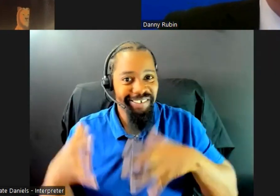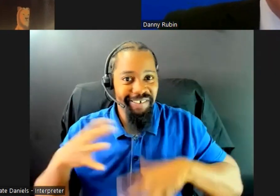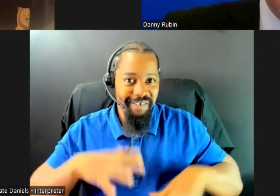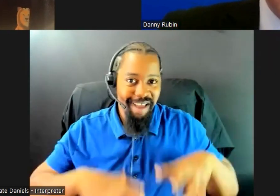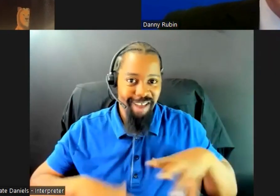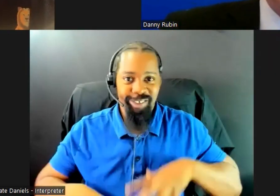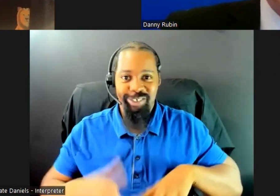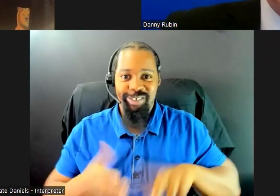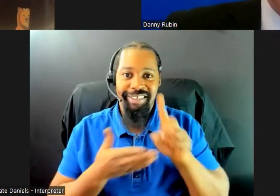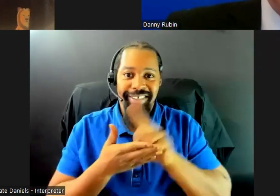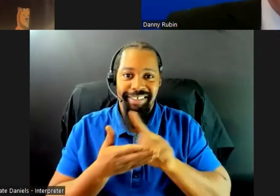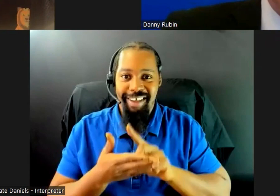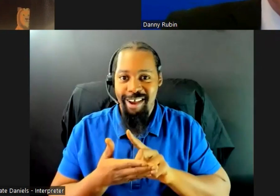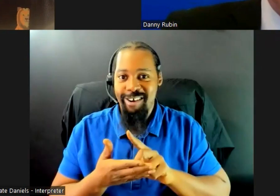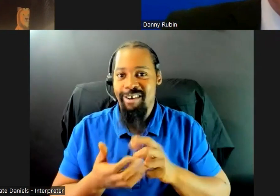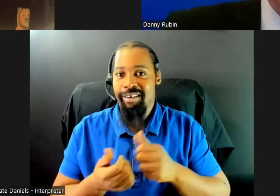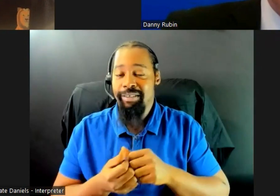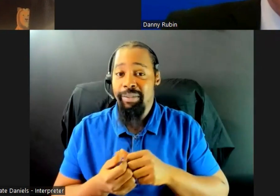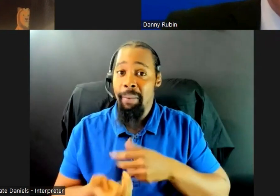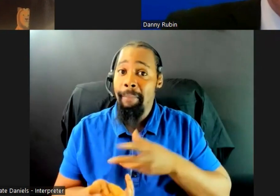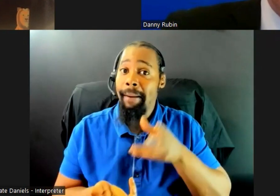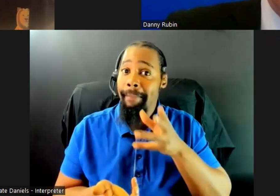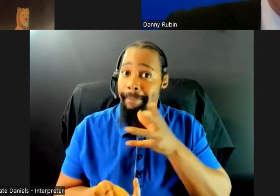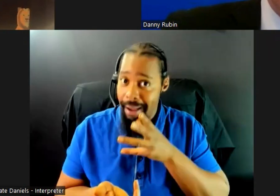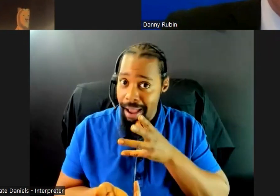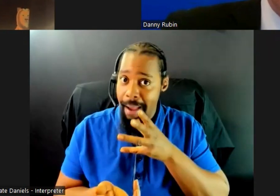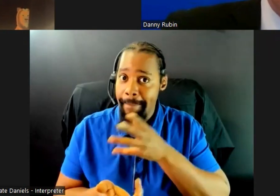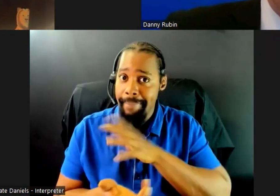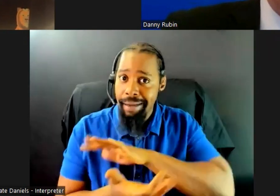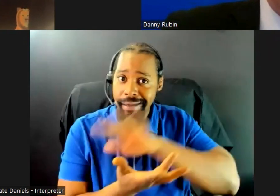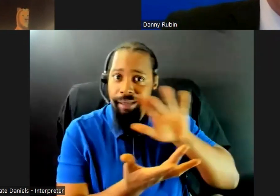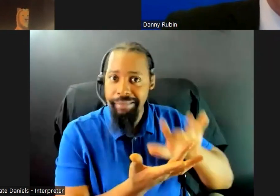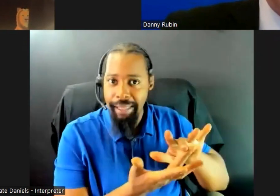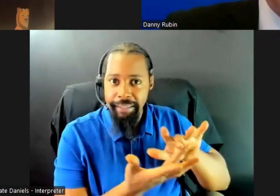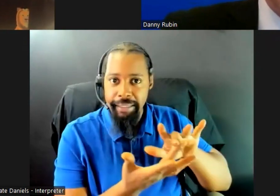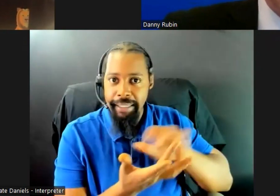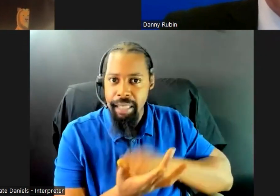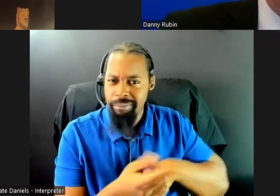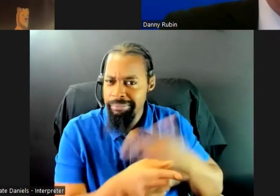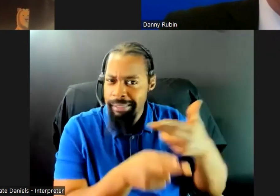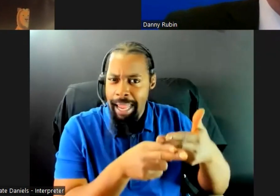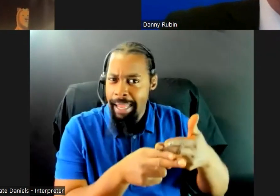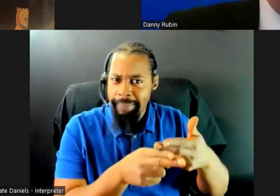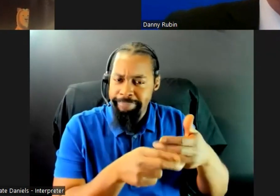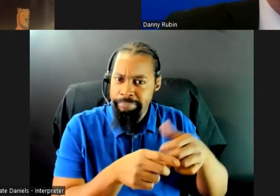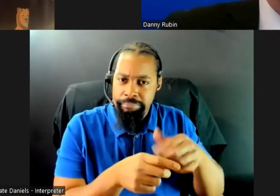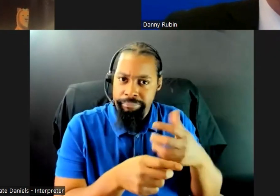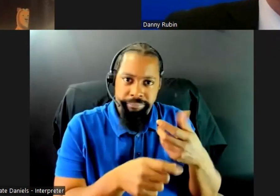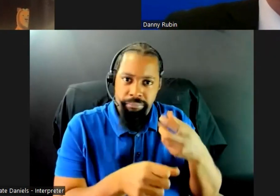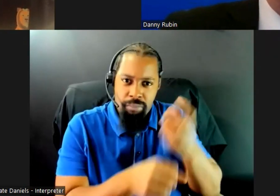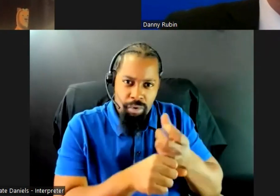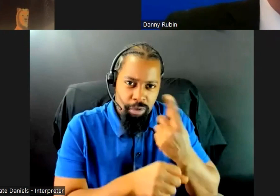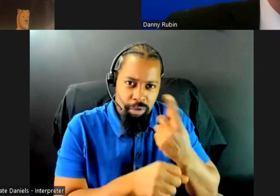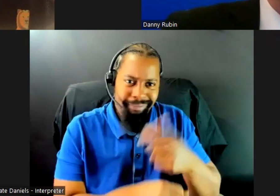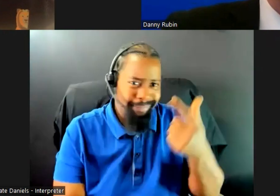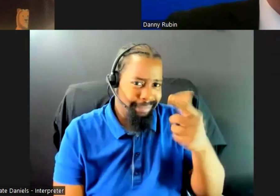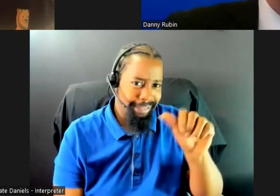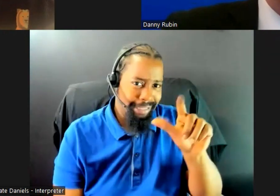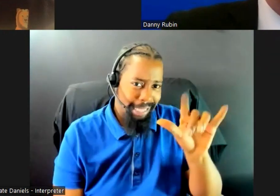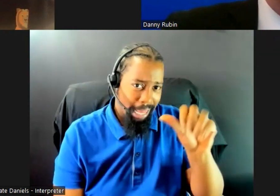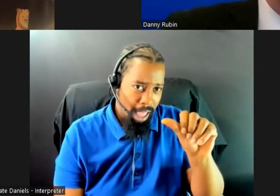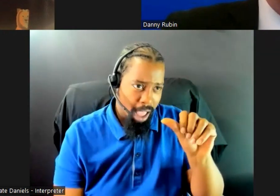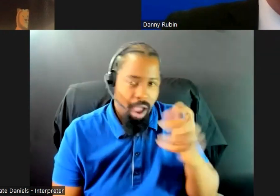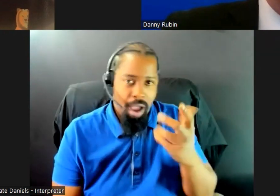mom spoke to Galia, because Galia used to come often and visit her sister, and the decision